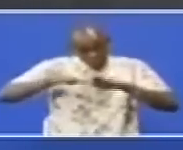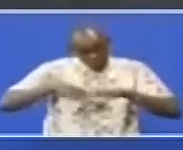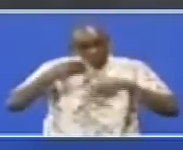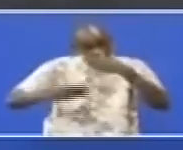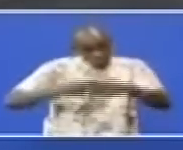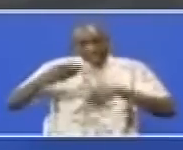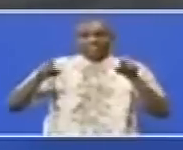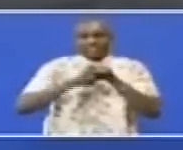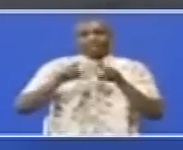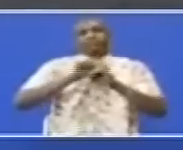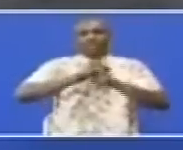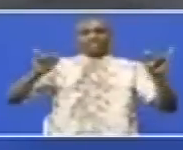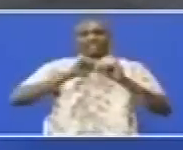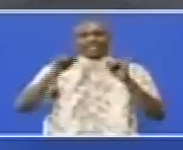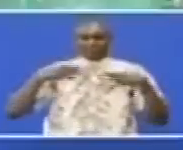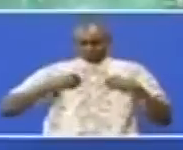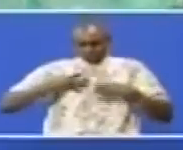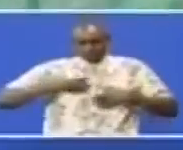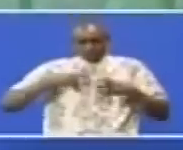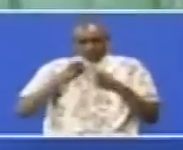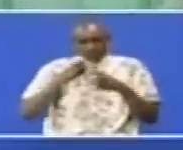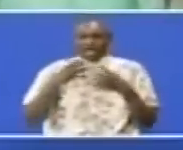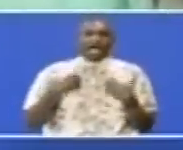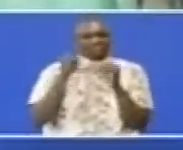creates an ironing effect.